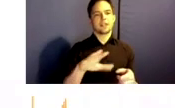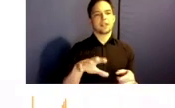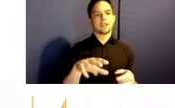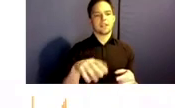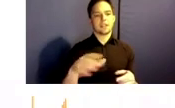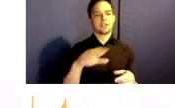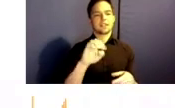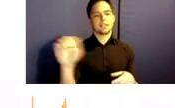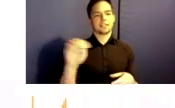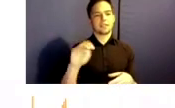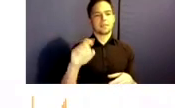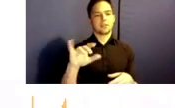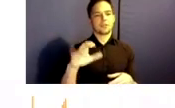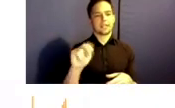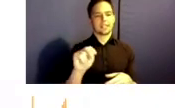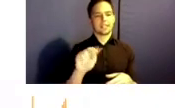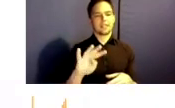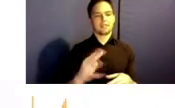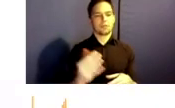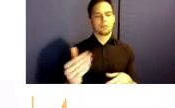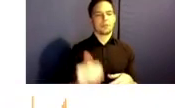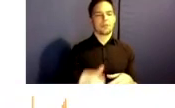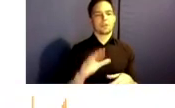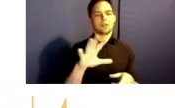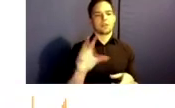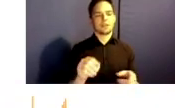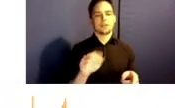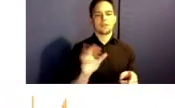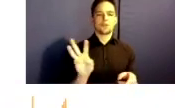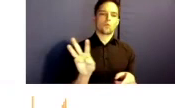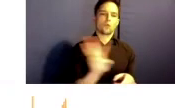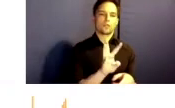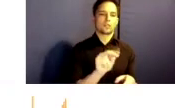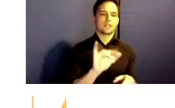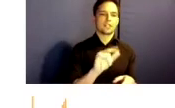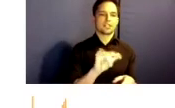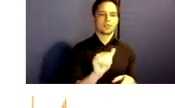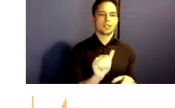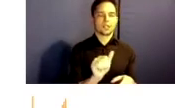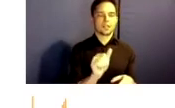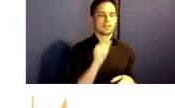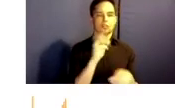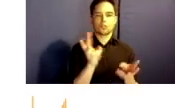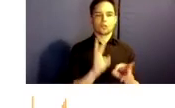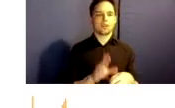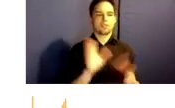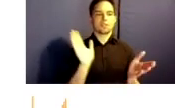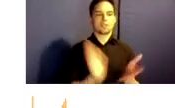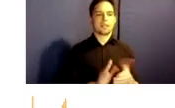why Western Pacific may be due to the weather, or it's less affected, or maybe they are taking